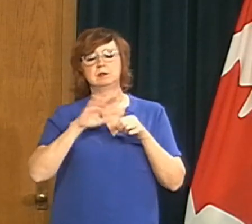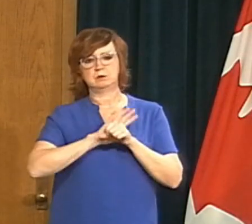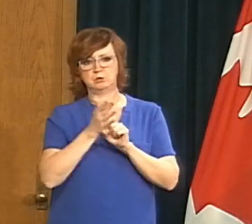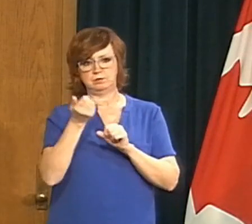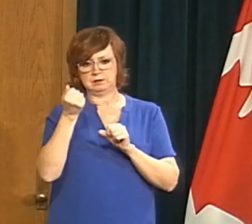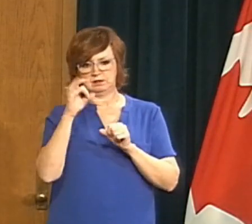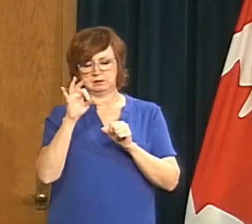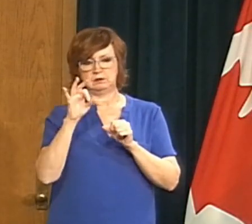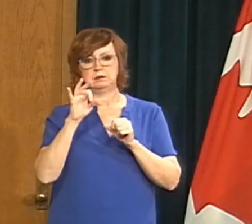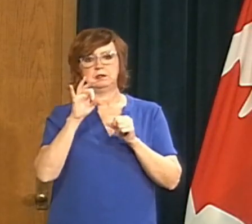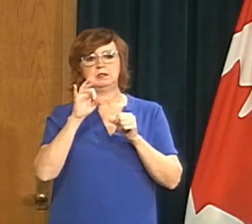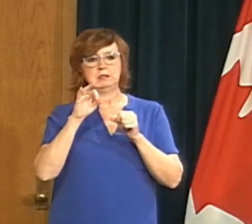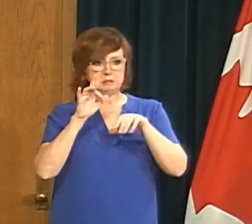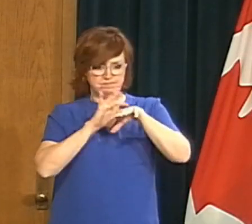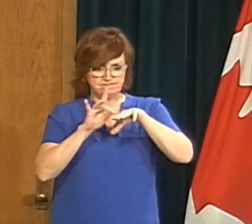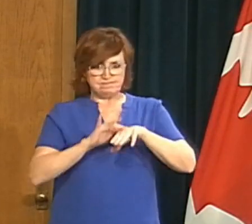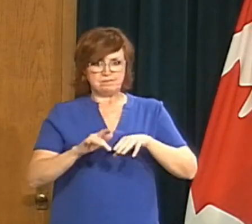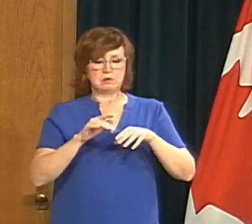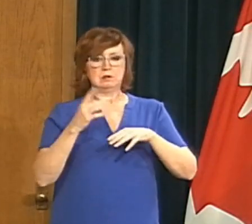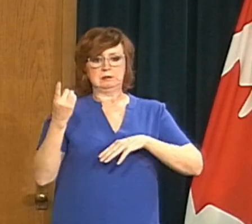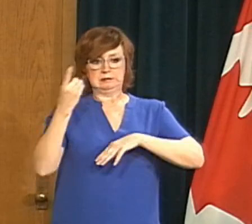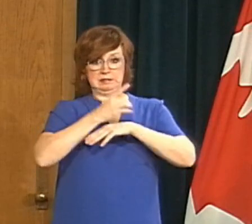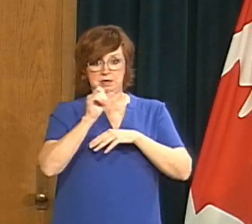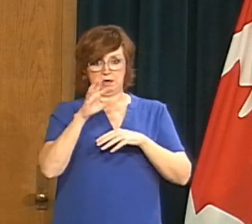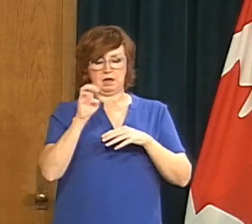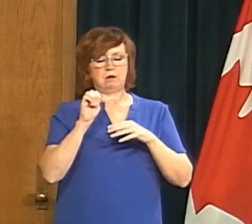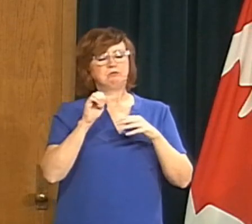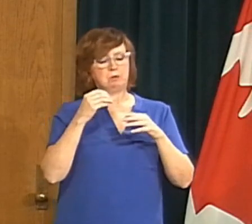have any questions with respect to accessing those